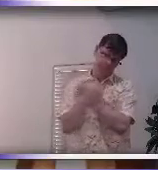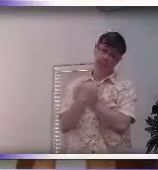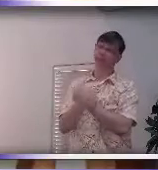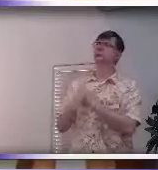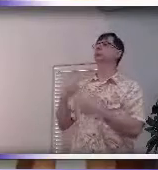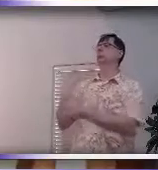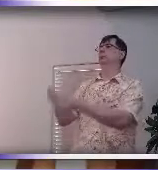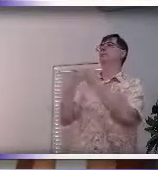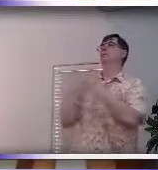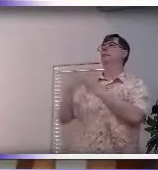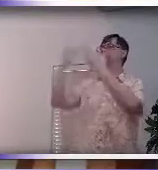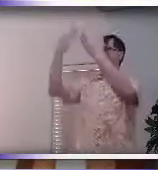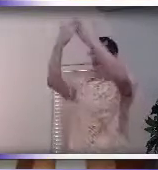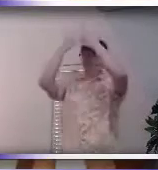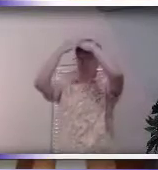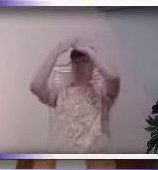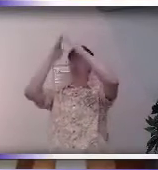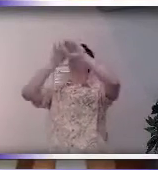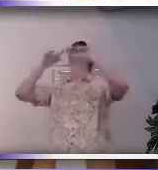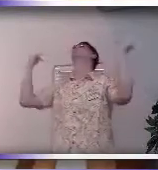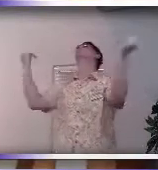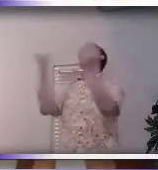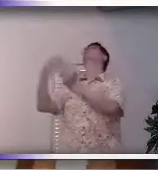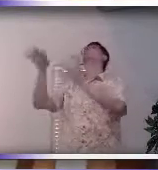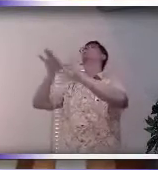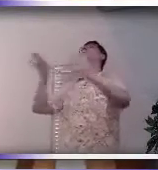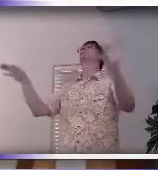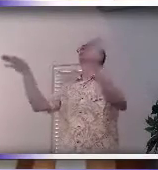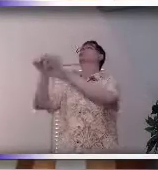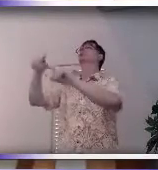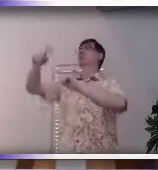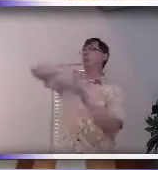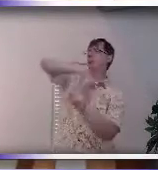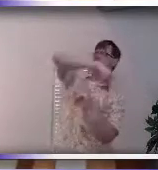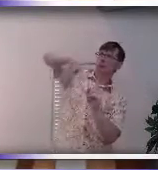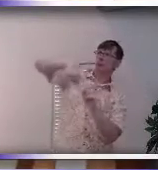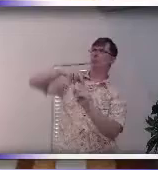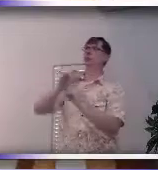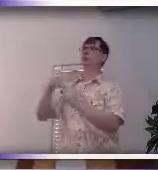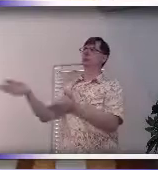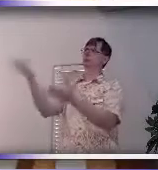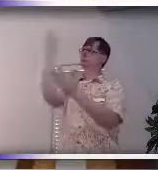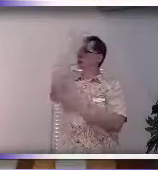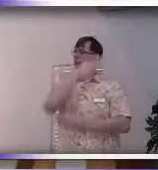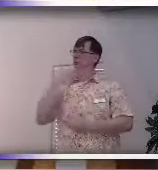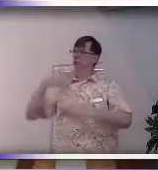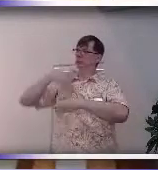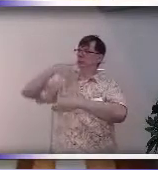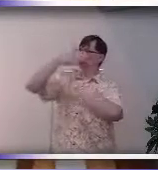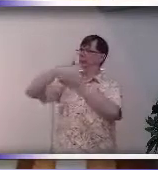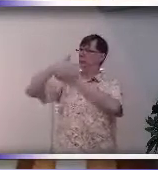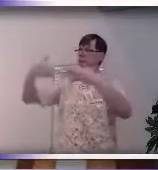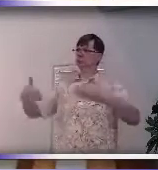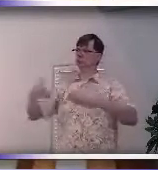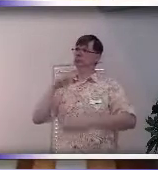weather is too bad in this particular part of the world for people to be sleeping outside. It needs a new